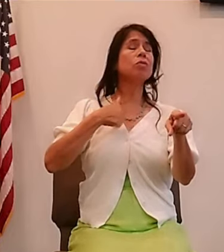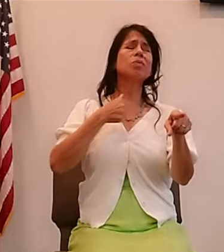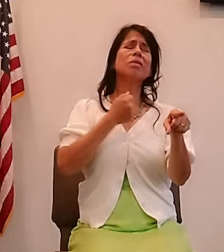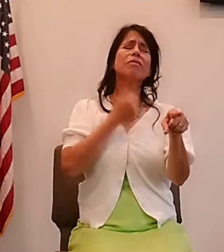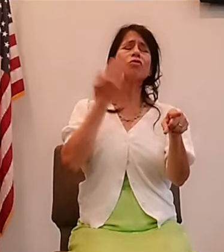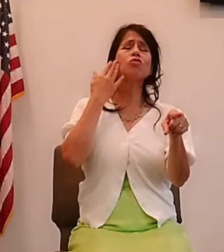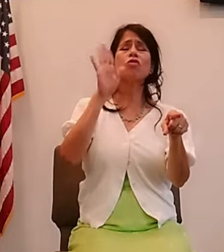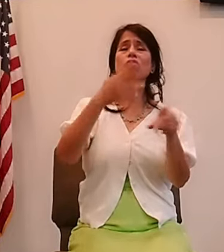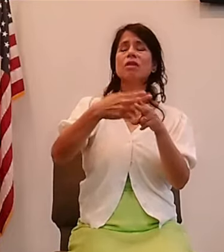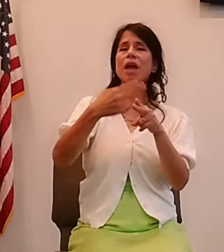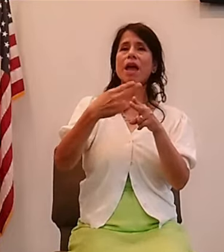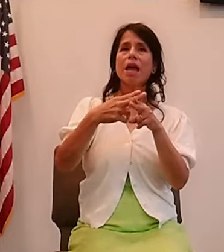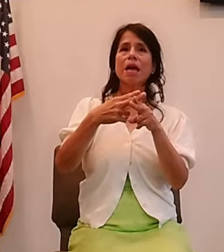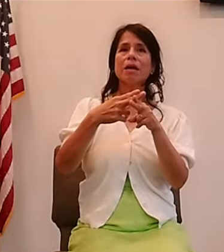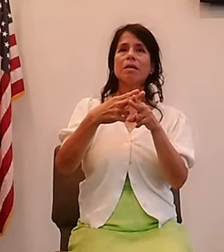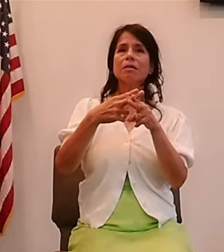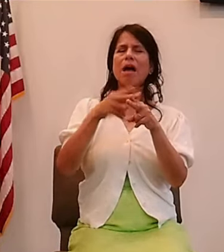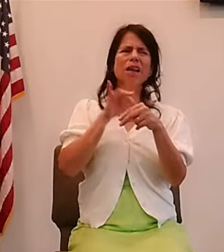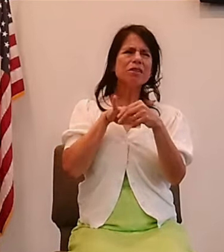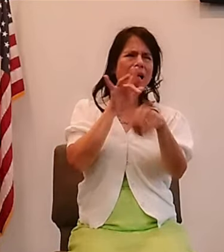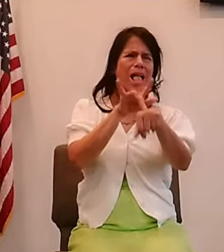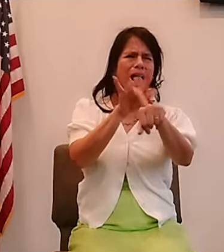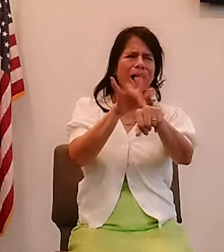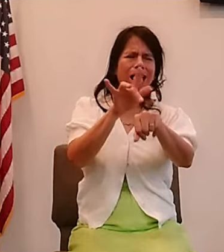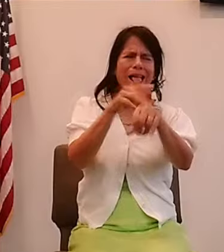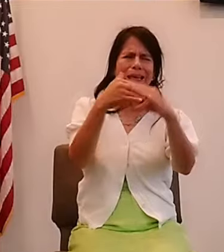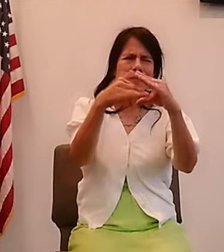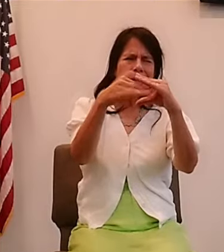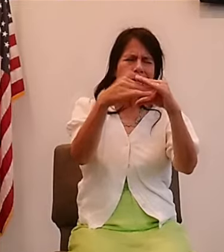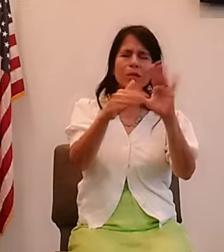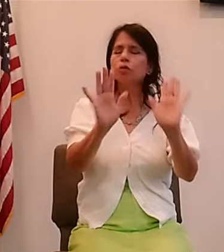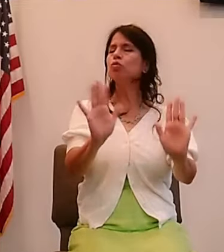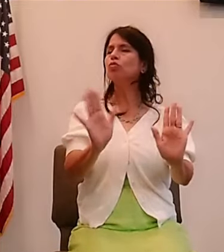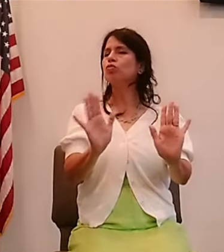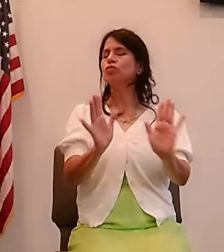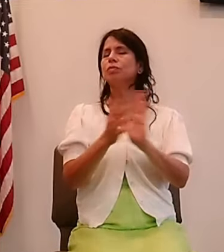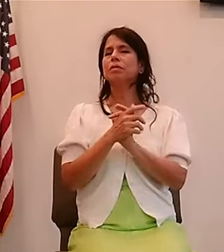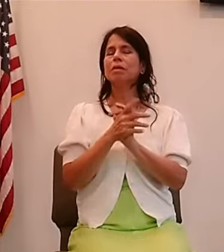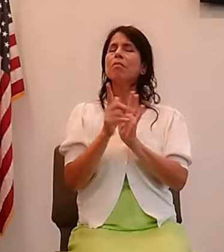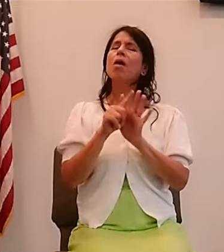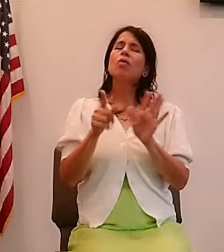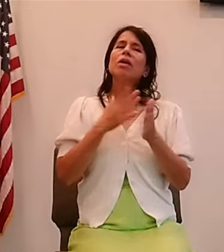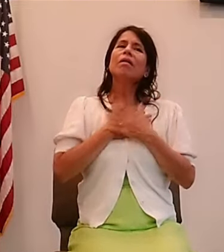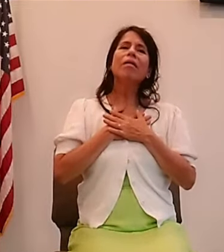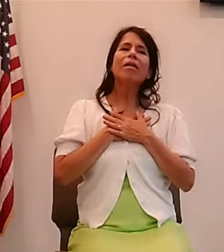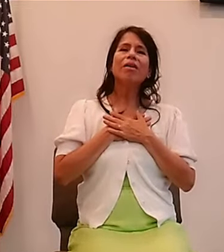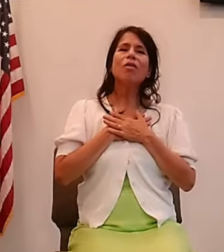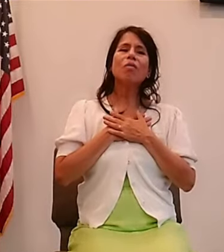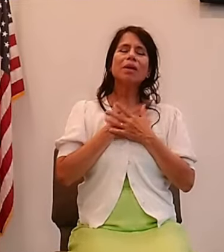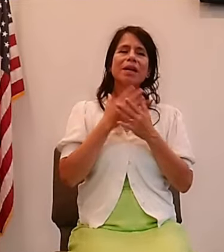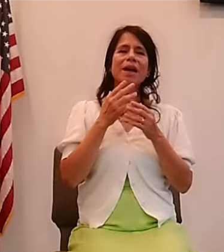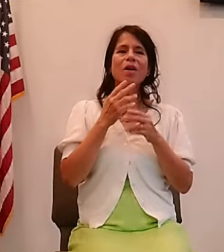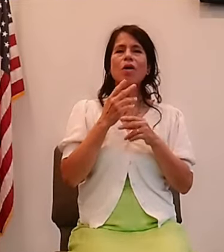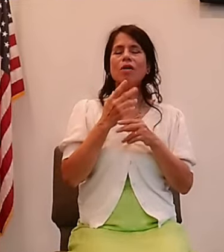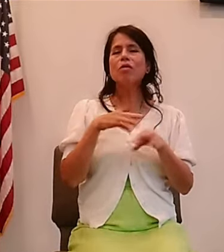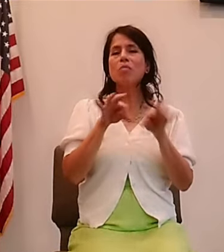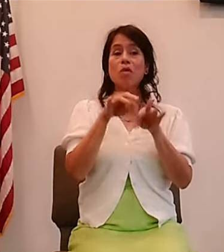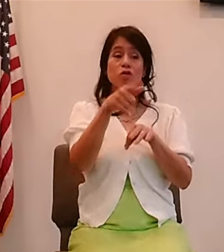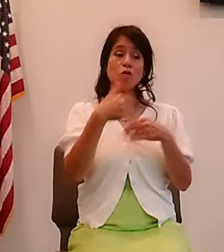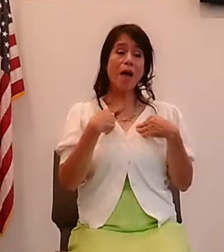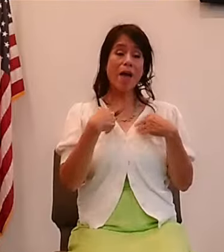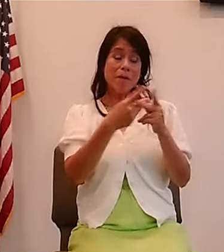name, not so that we can harangue you with emails, because we do care that you have a place to worship God